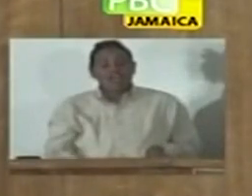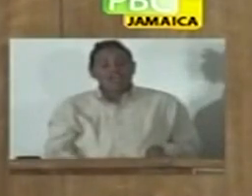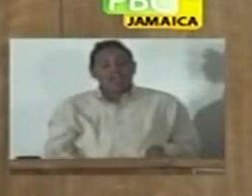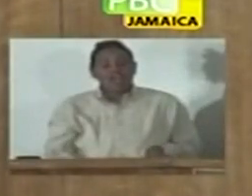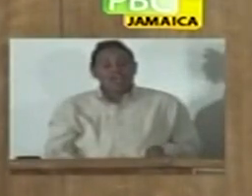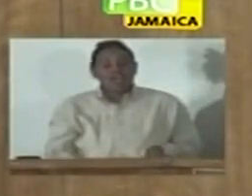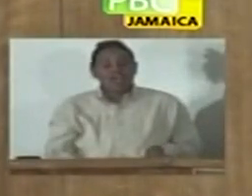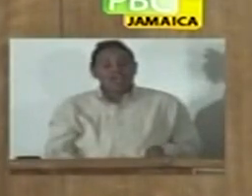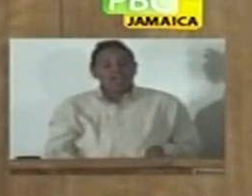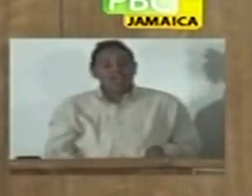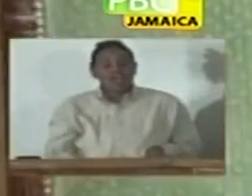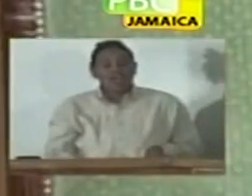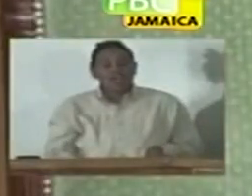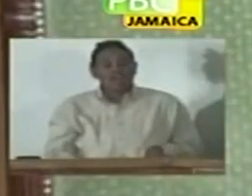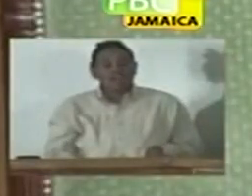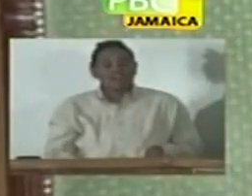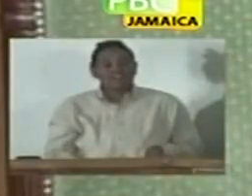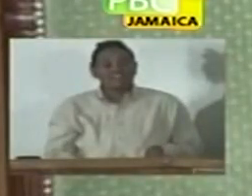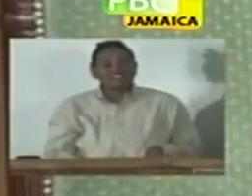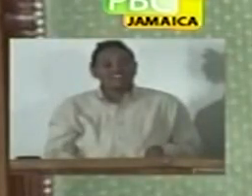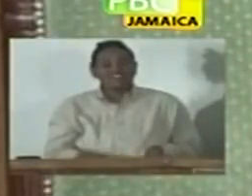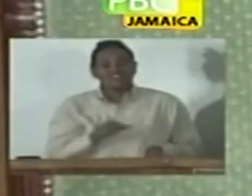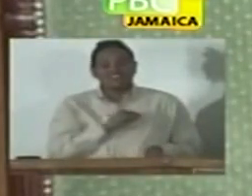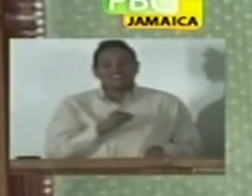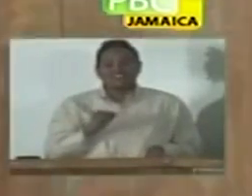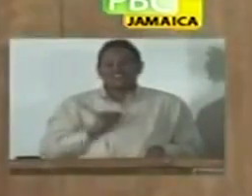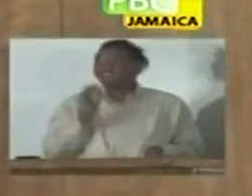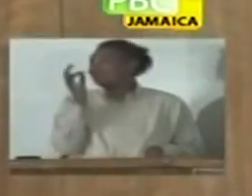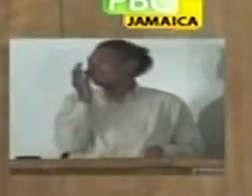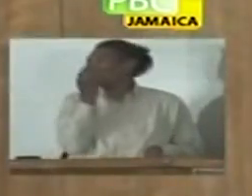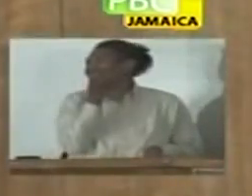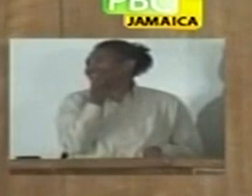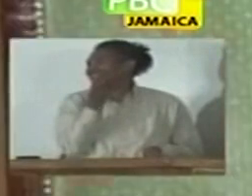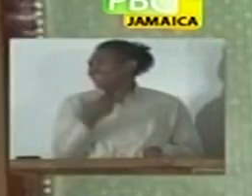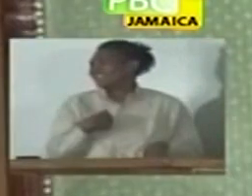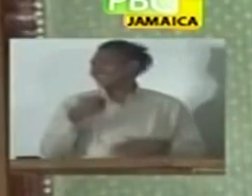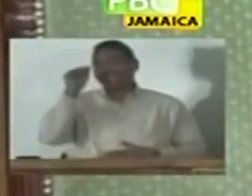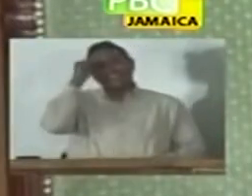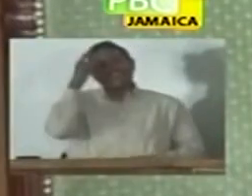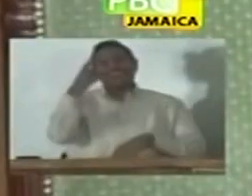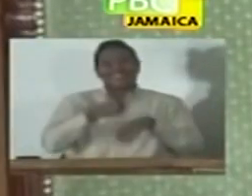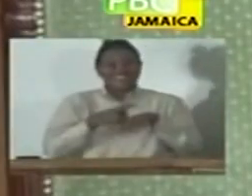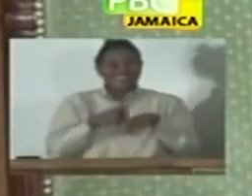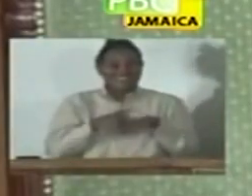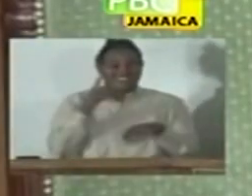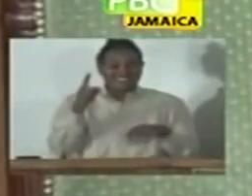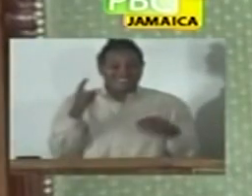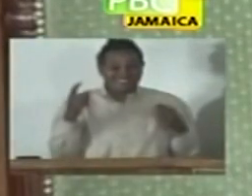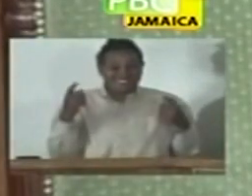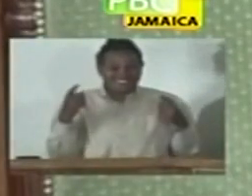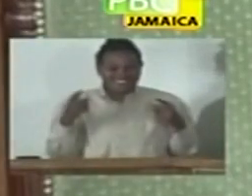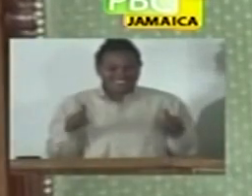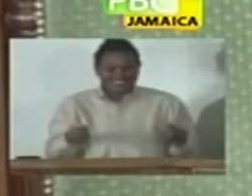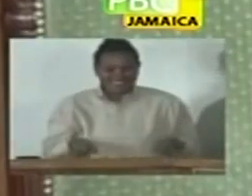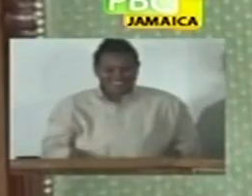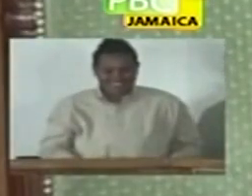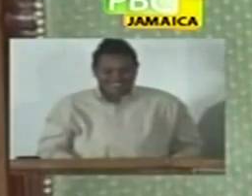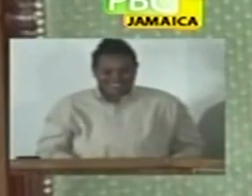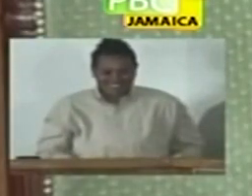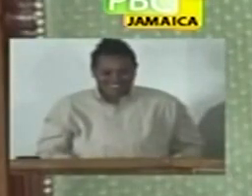or are you going to talk away? Senator Morris, I remember once, on one occasion, a member